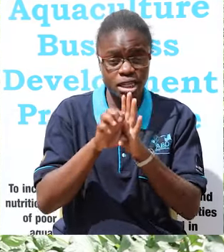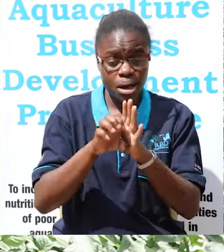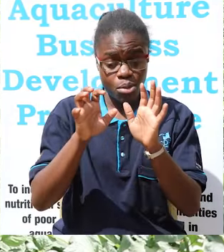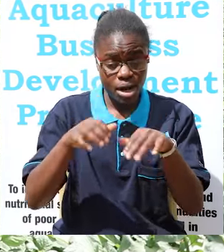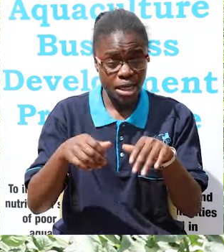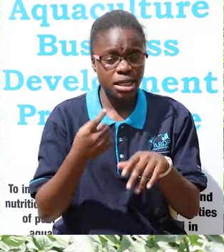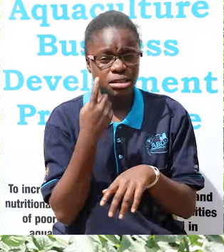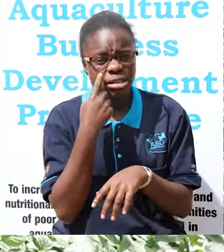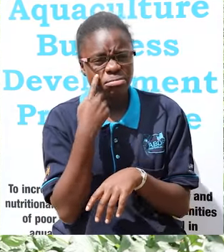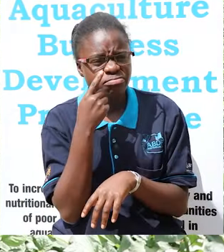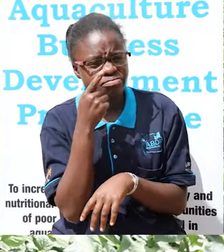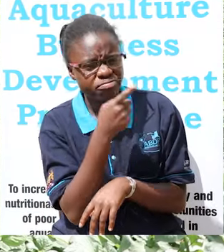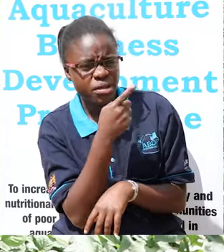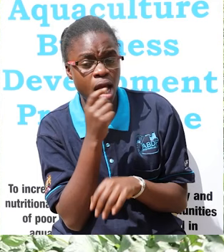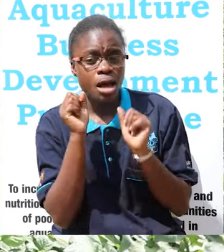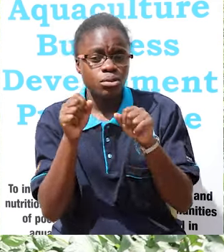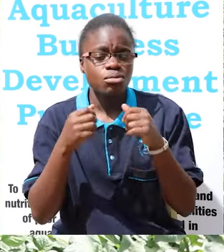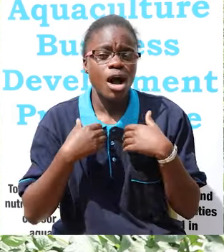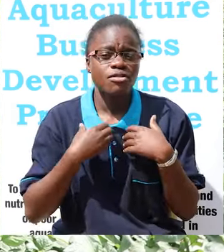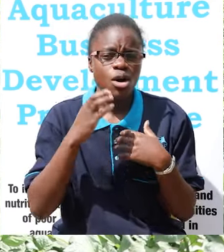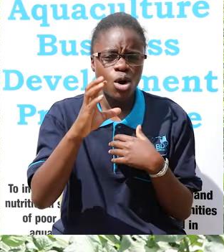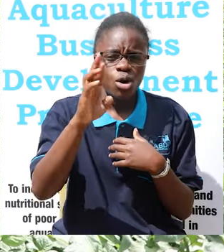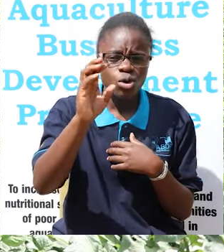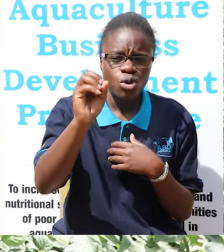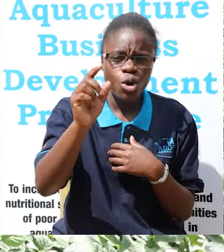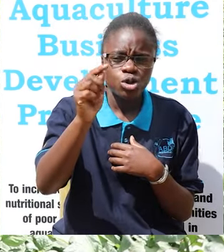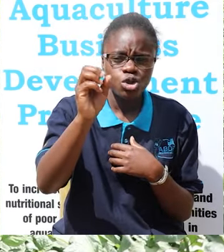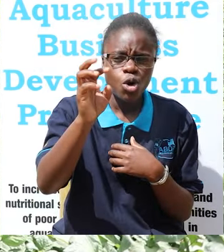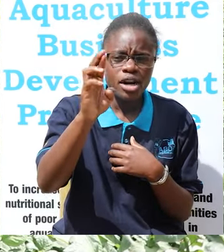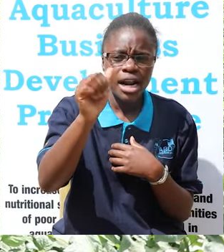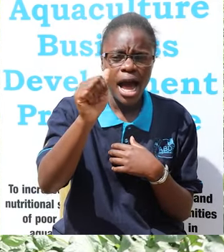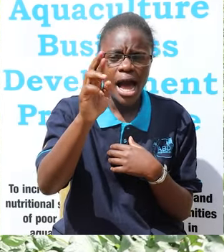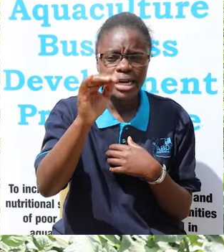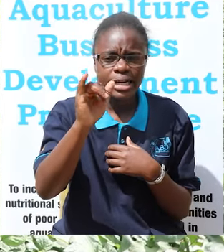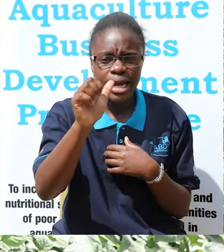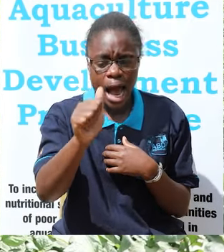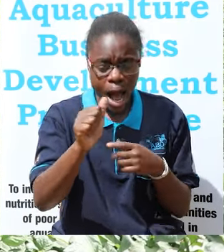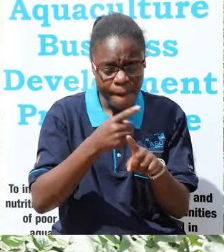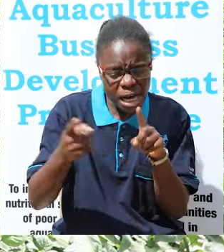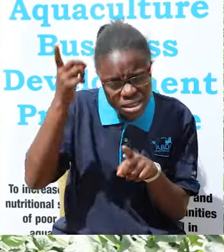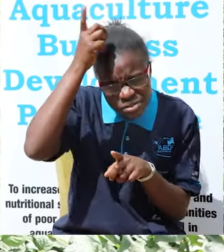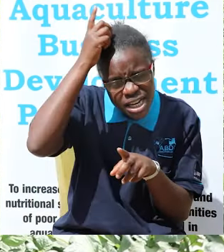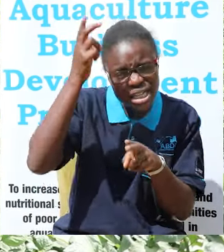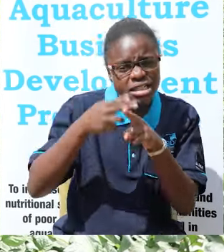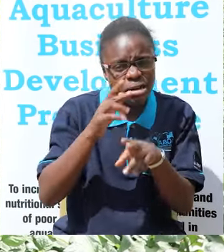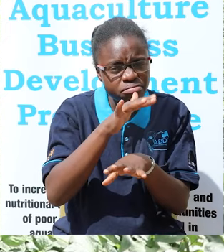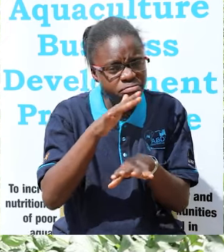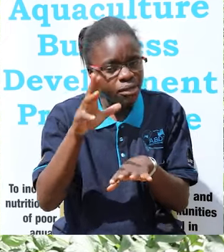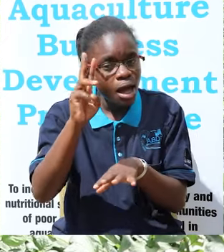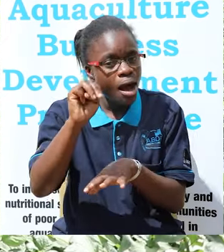my garden, I have clotararia, commonly known as murenda. I have juice